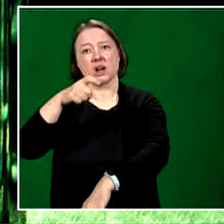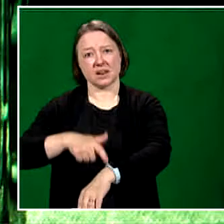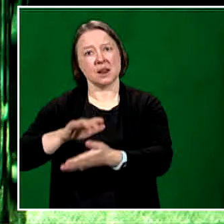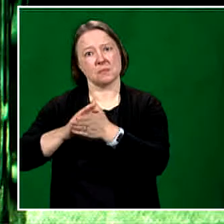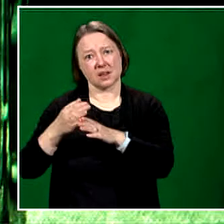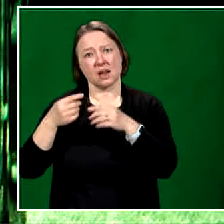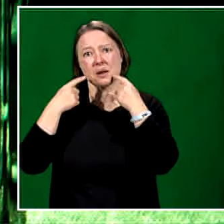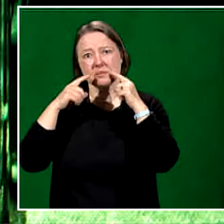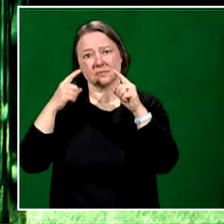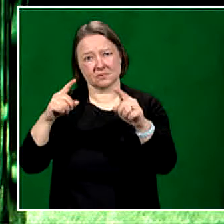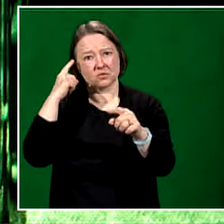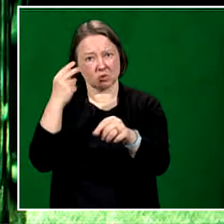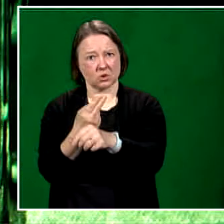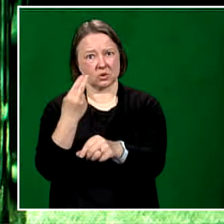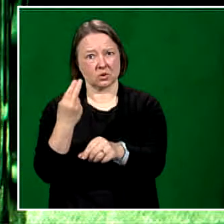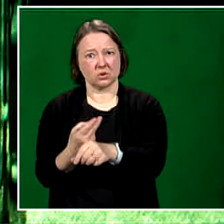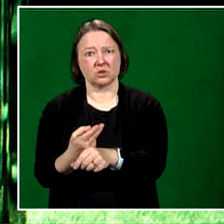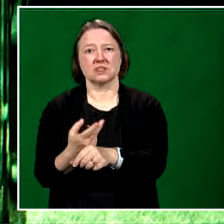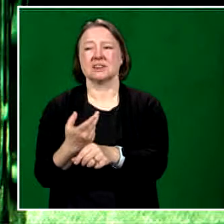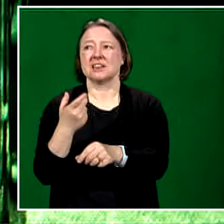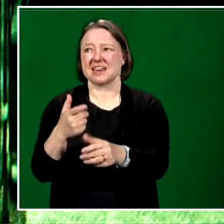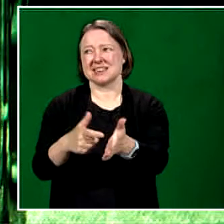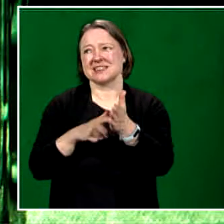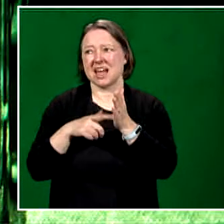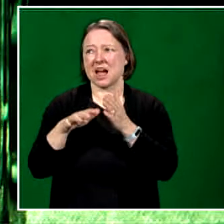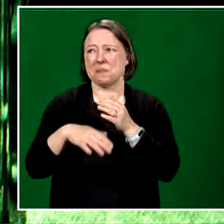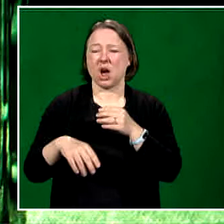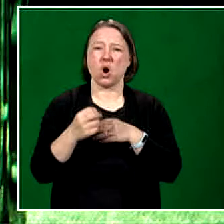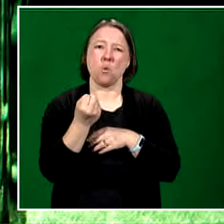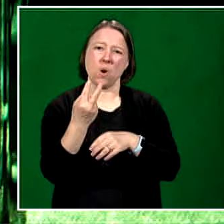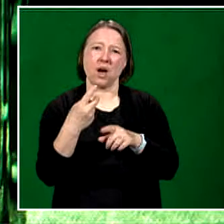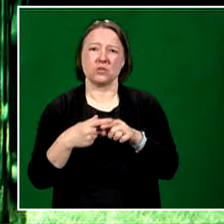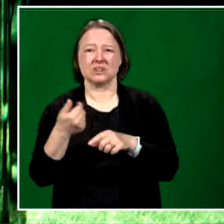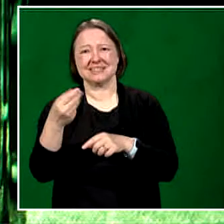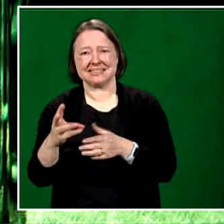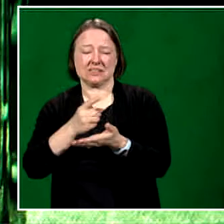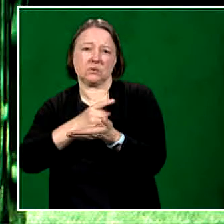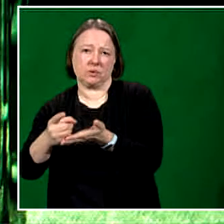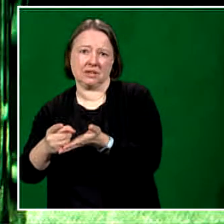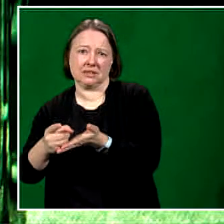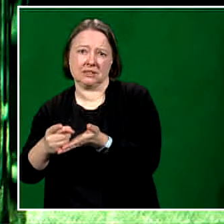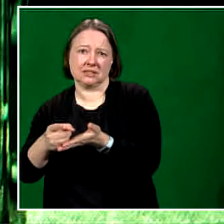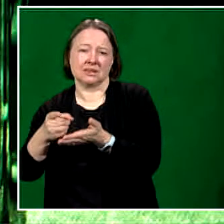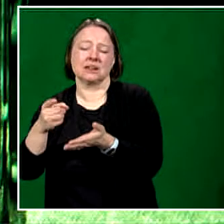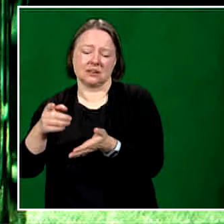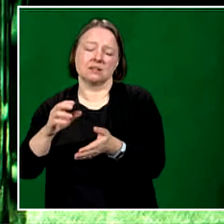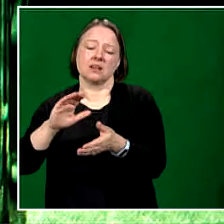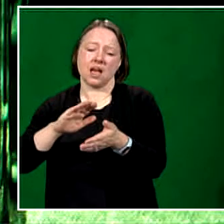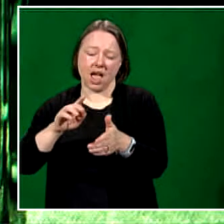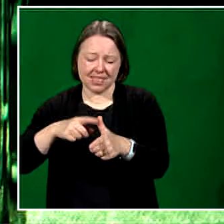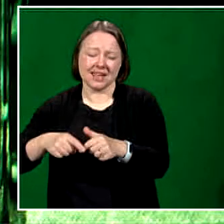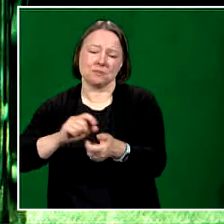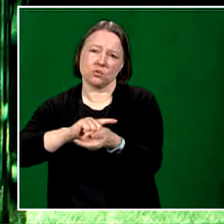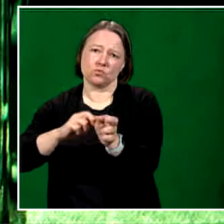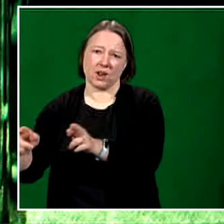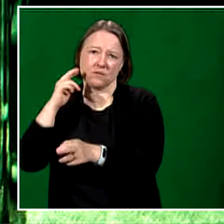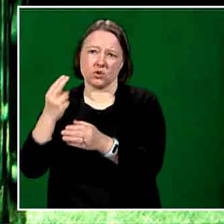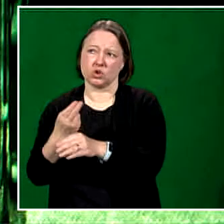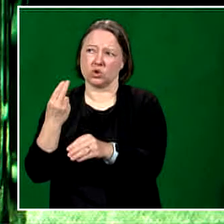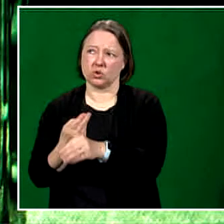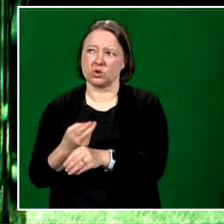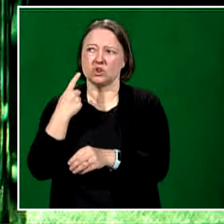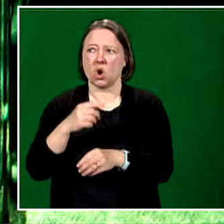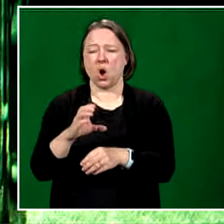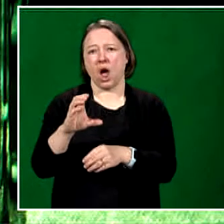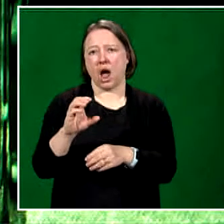be ready for use. It can actually take about 12 to 16 weeks to be ready for use. And these compost can also